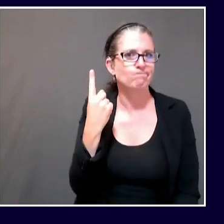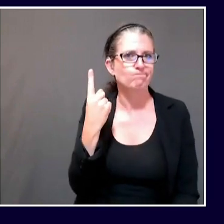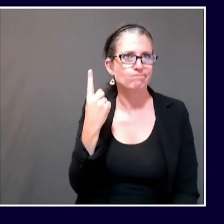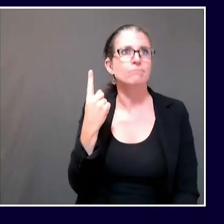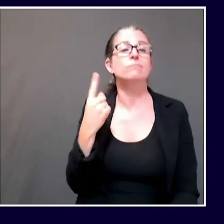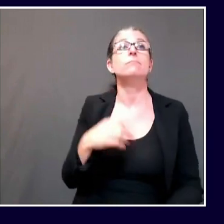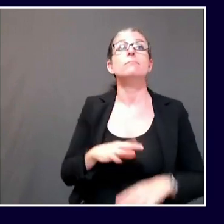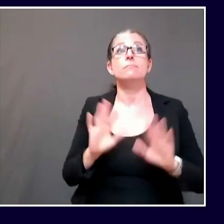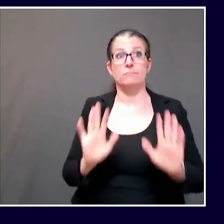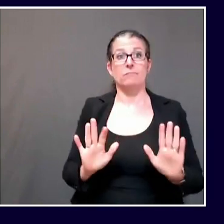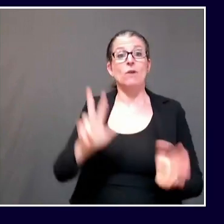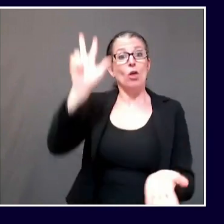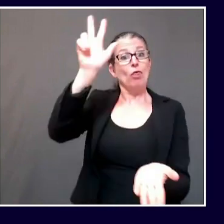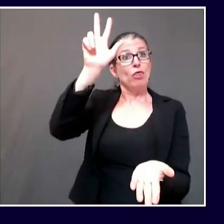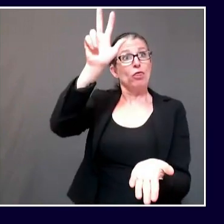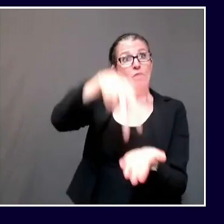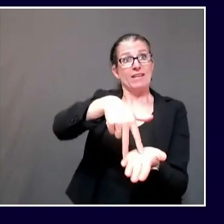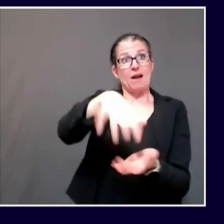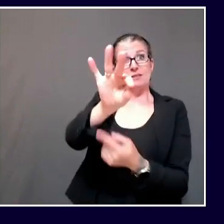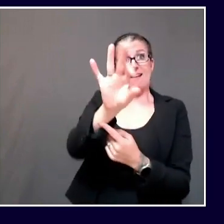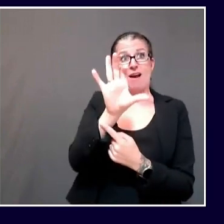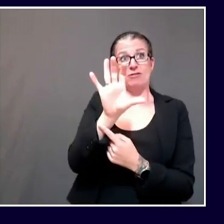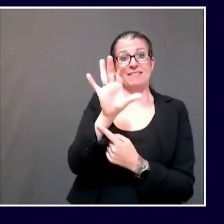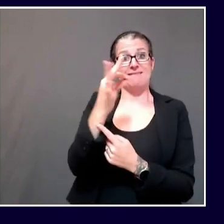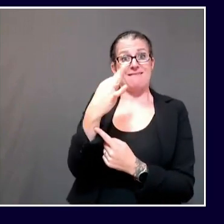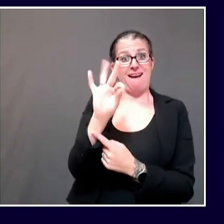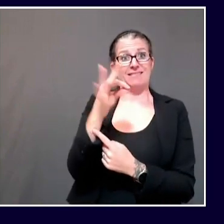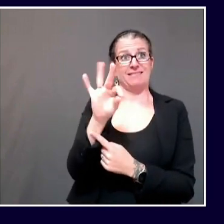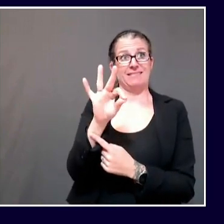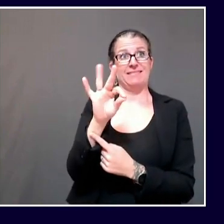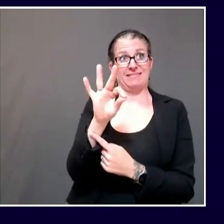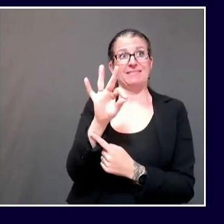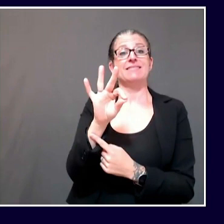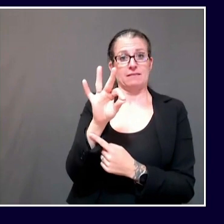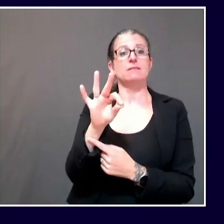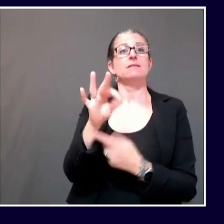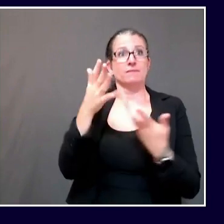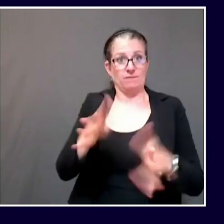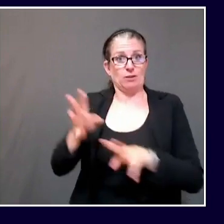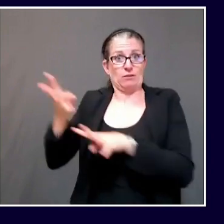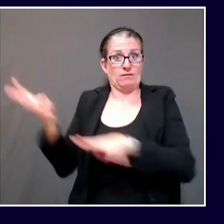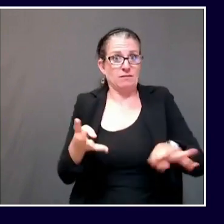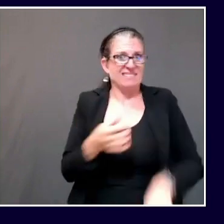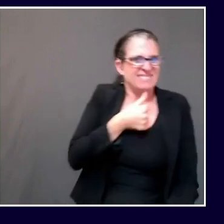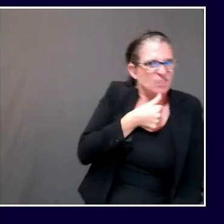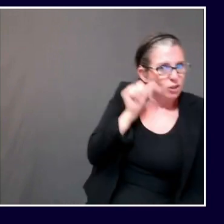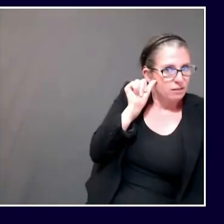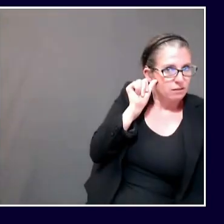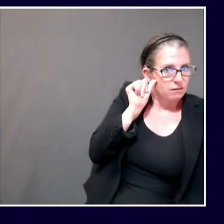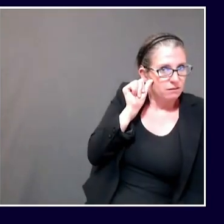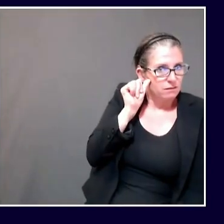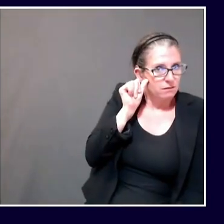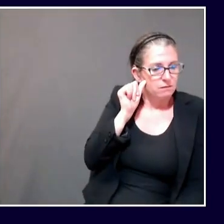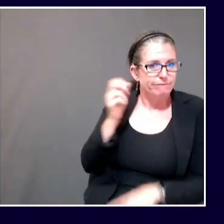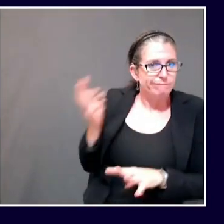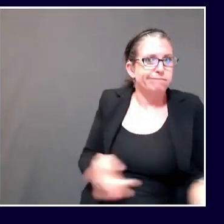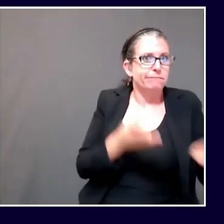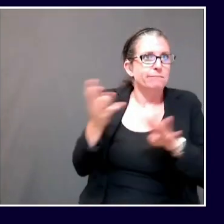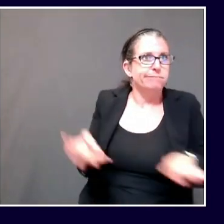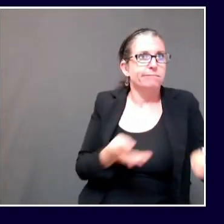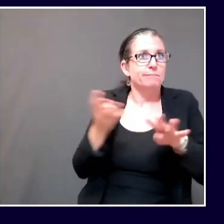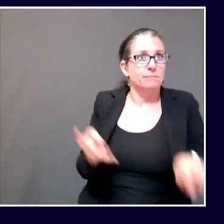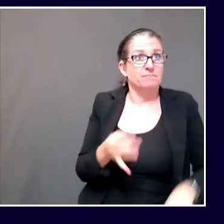3,919 PCR tests reported to Maine CDC yesterday, the one-day point positivity